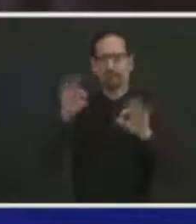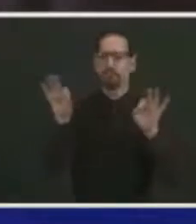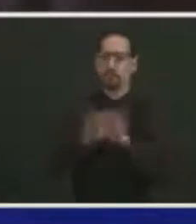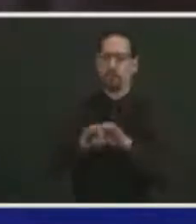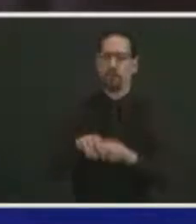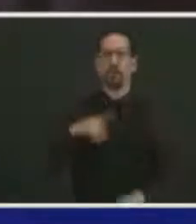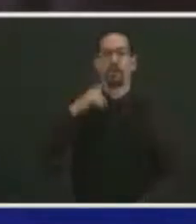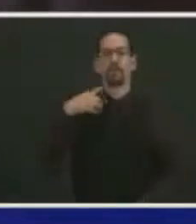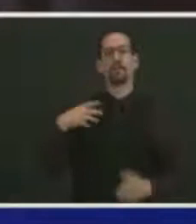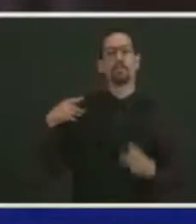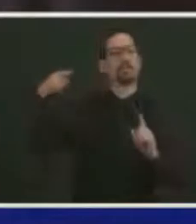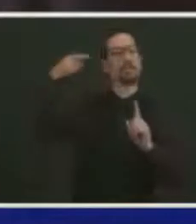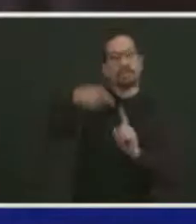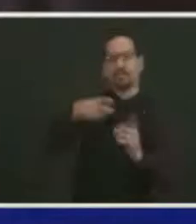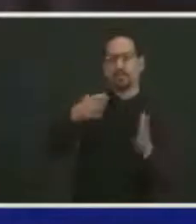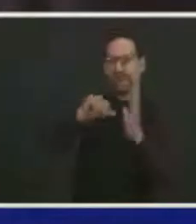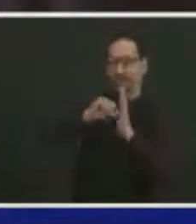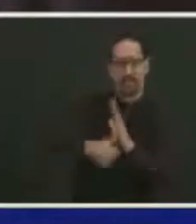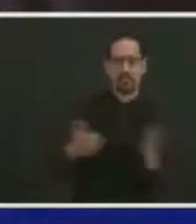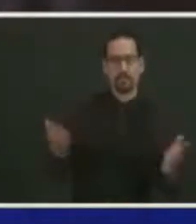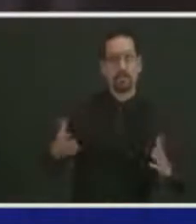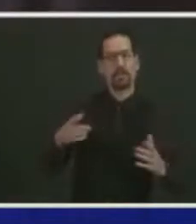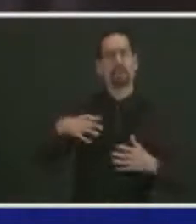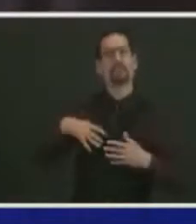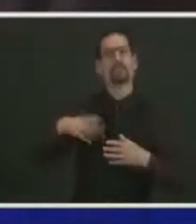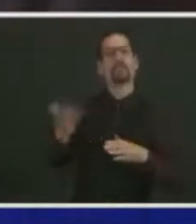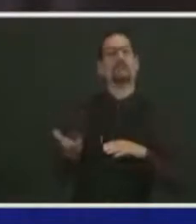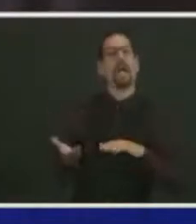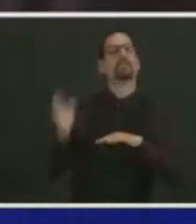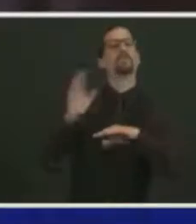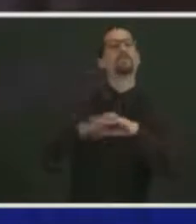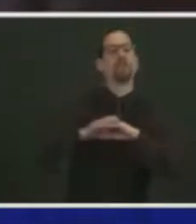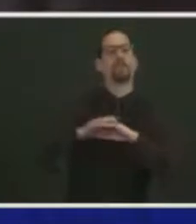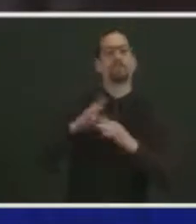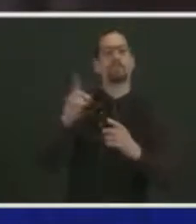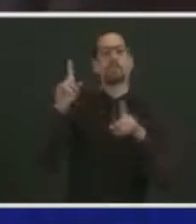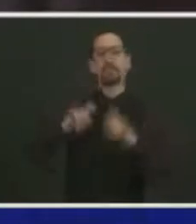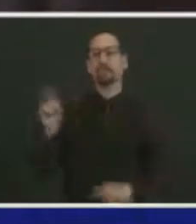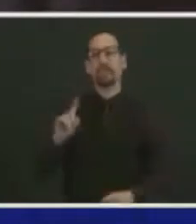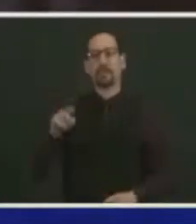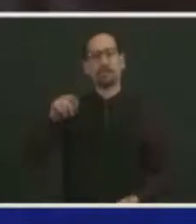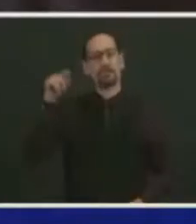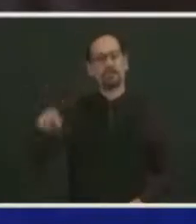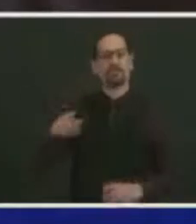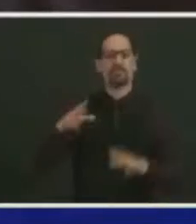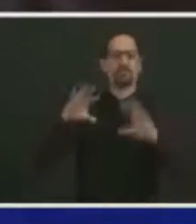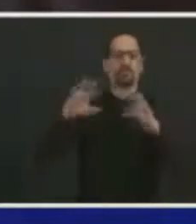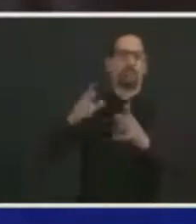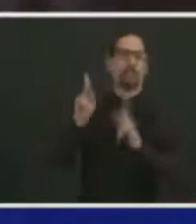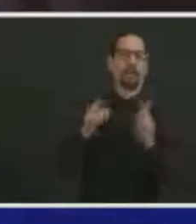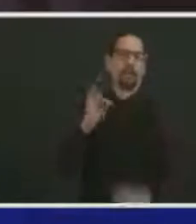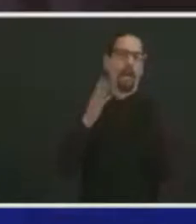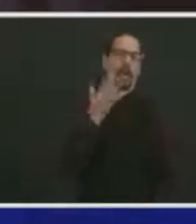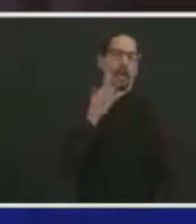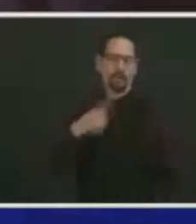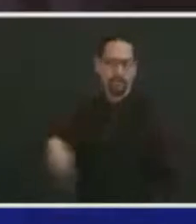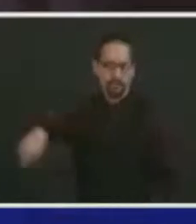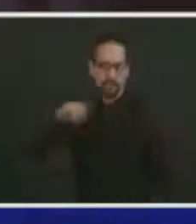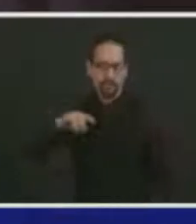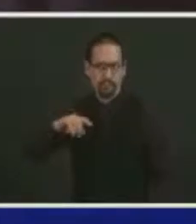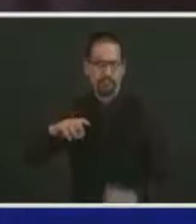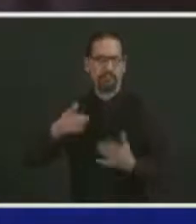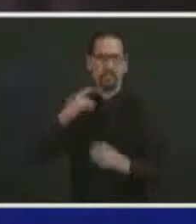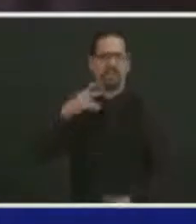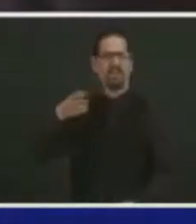testing in communities of color and in high density communities such as Central Falls, Pawtucket, Woonsocket, North